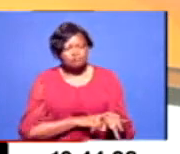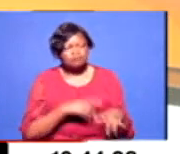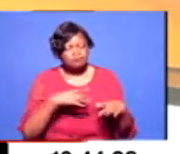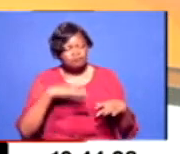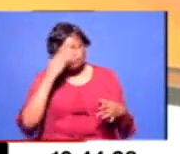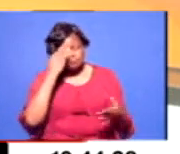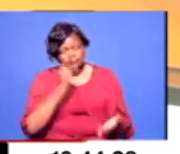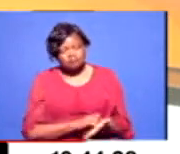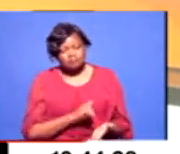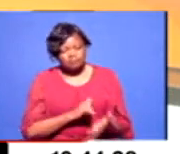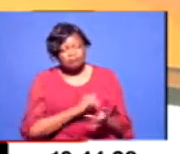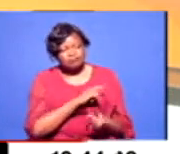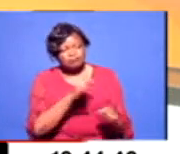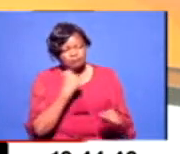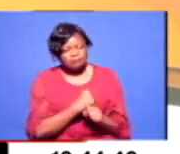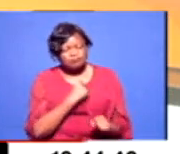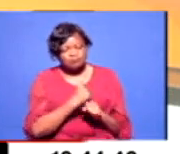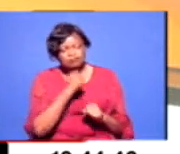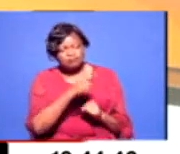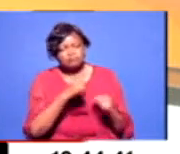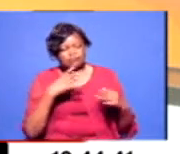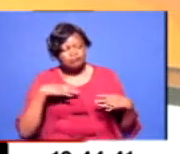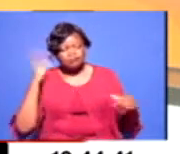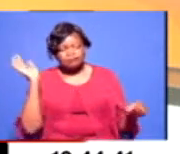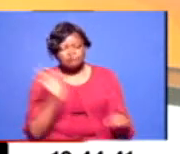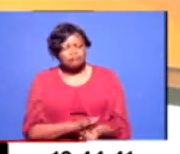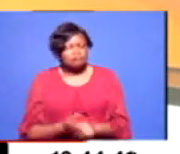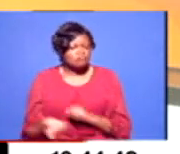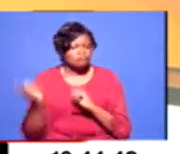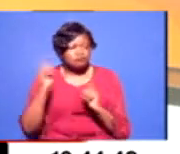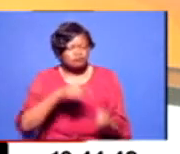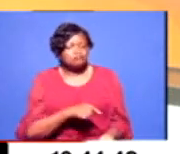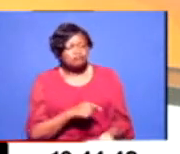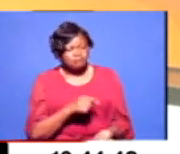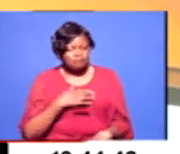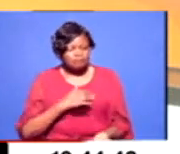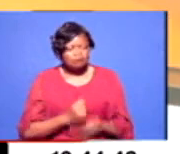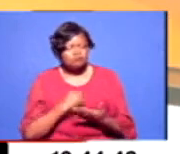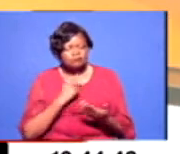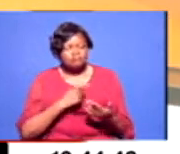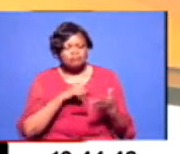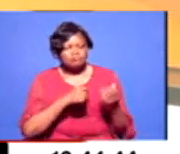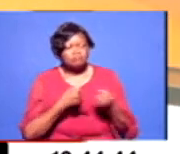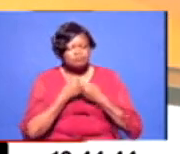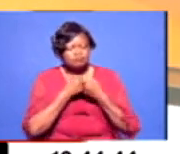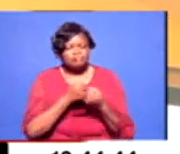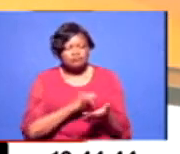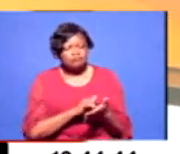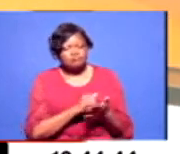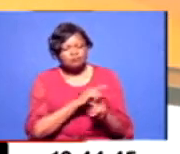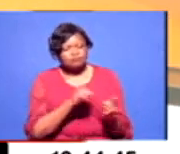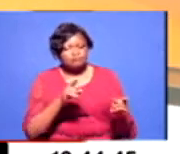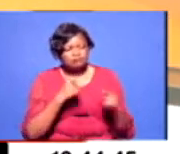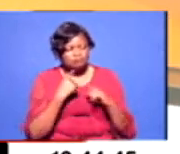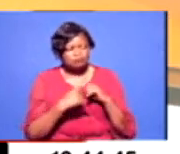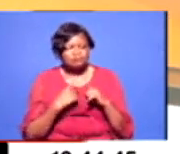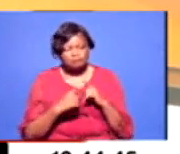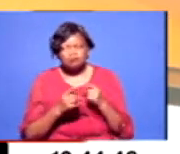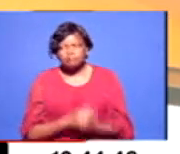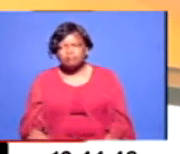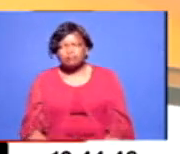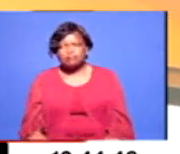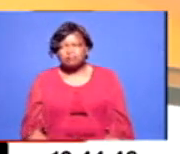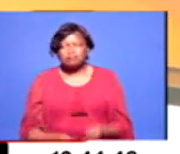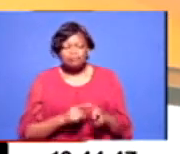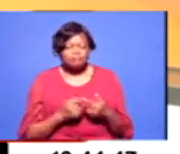you are doing this, a lot of people came in, kindly help us. Mm. What are some of the challenges that you guys are going through? I know, you know, there are